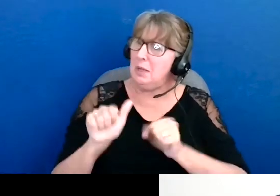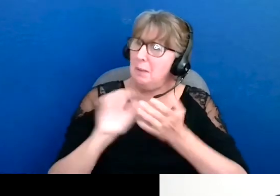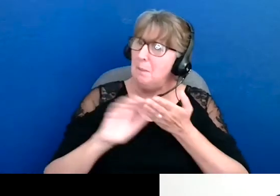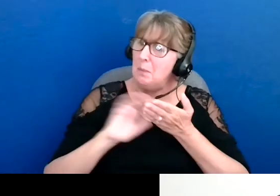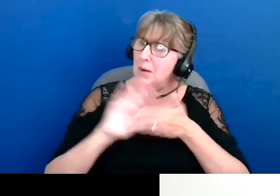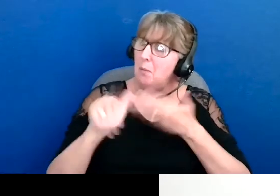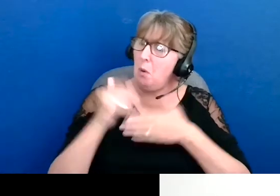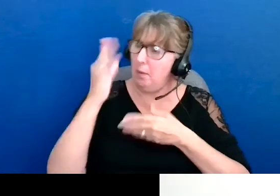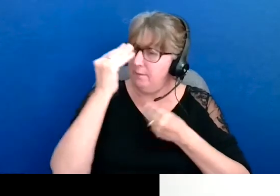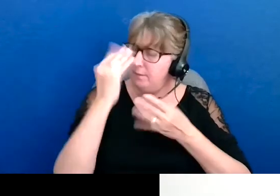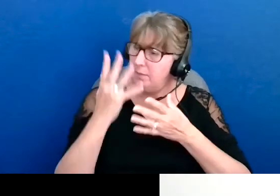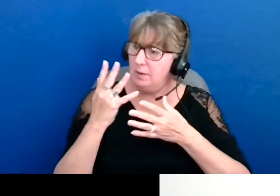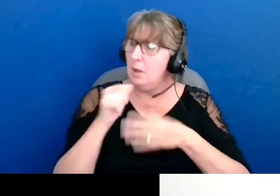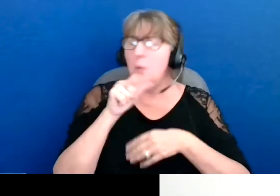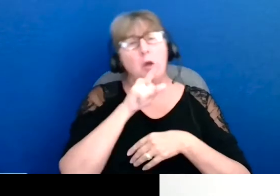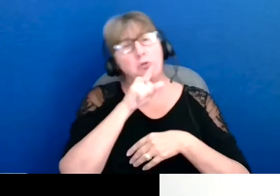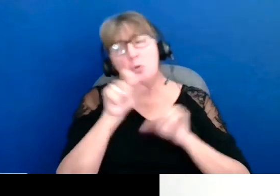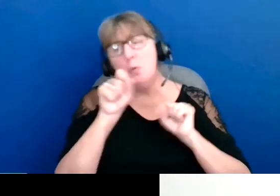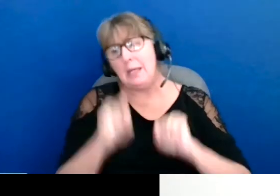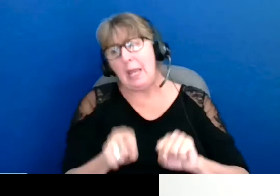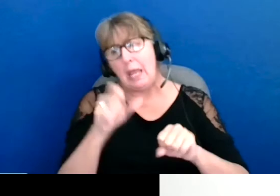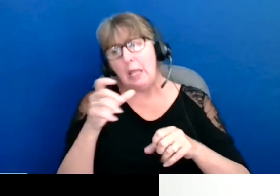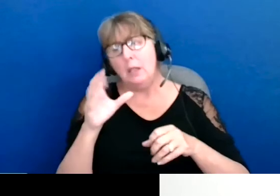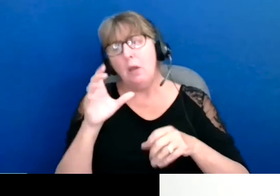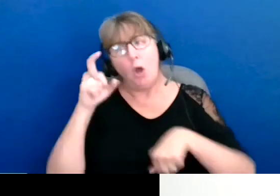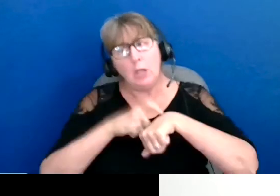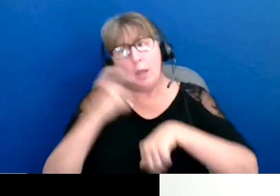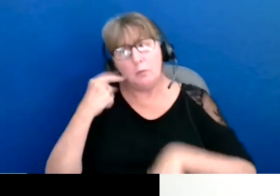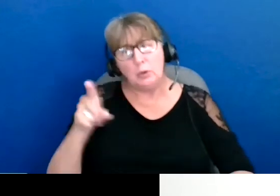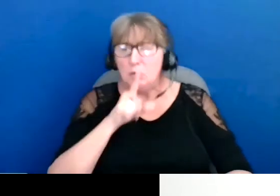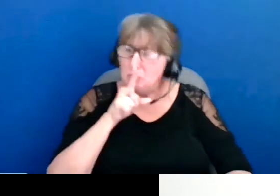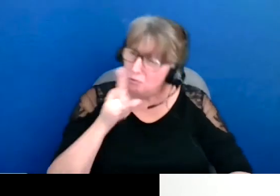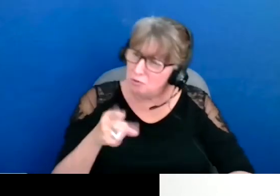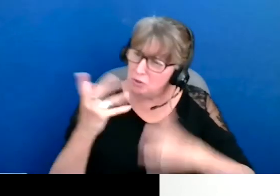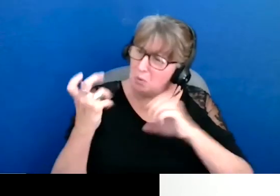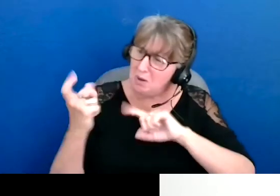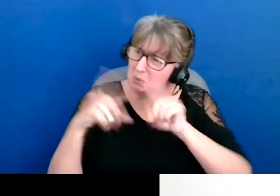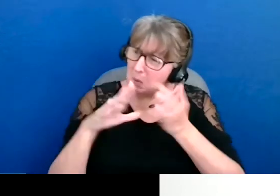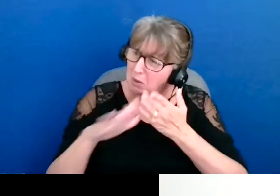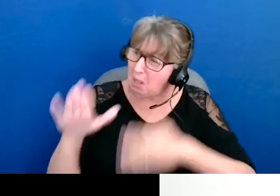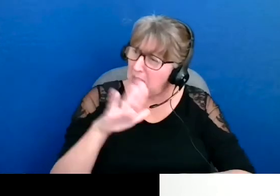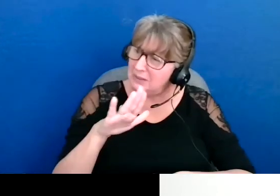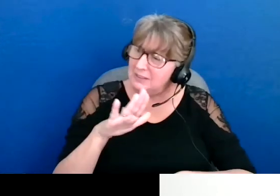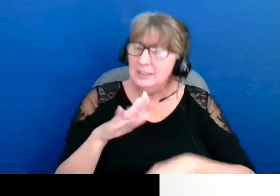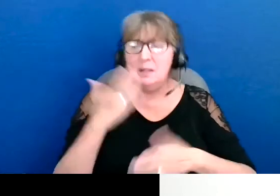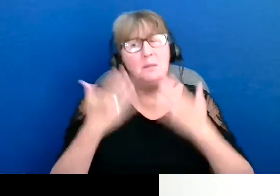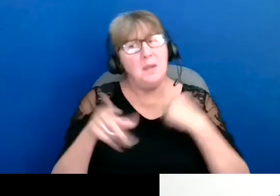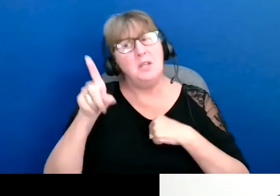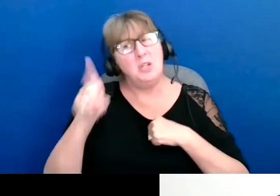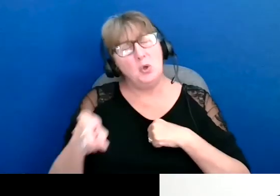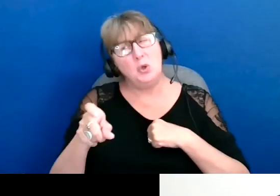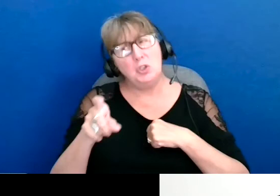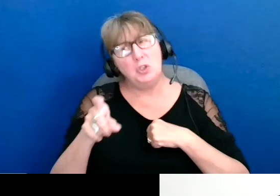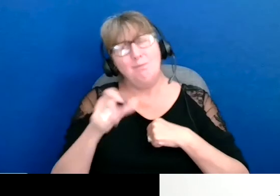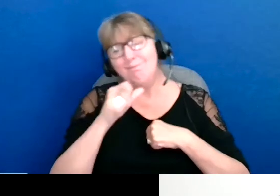materials. We're not sure we can get it on time. Are you really sure you want to go to college? Maybe you should reconsider going